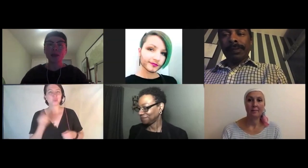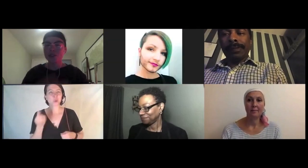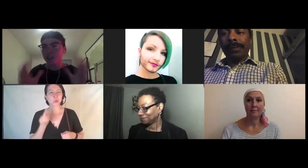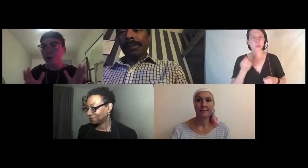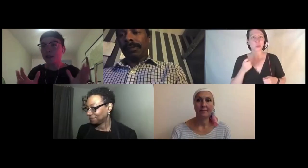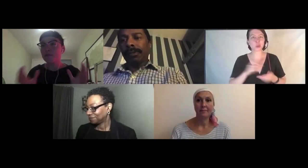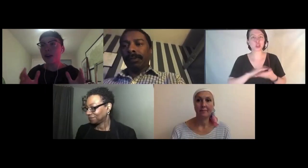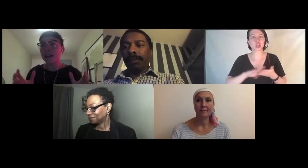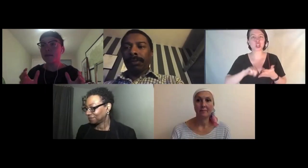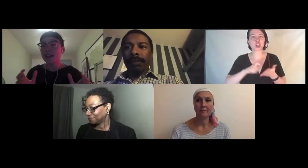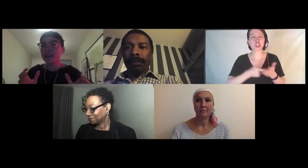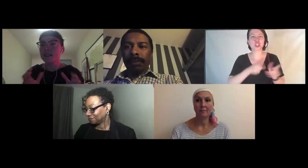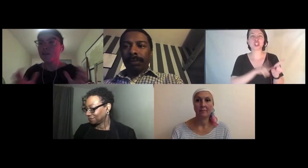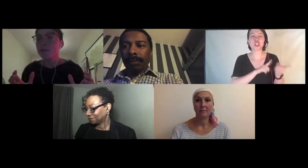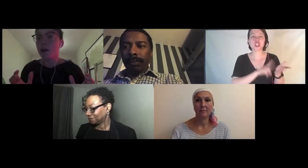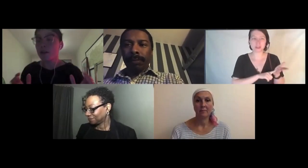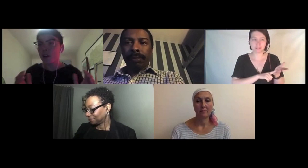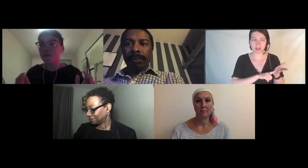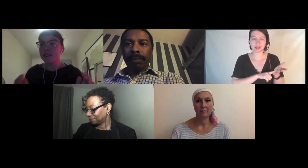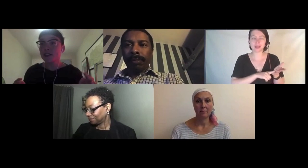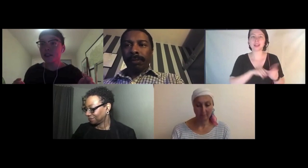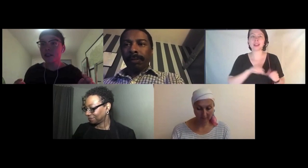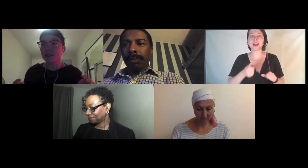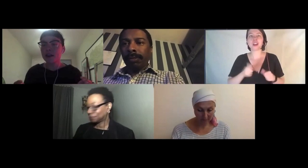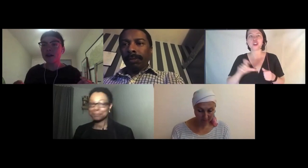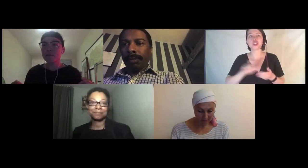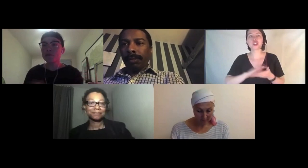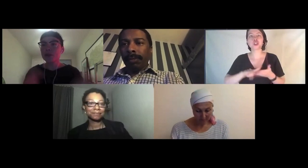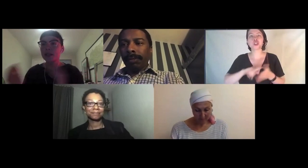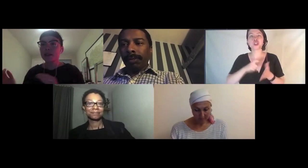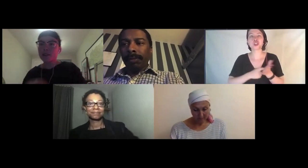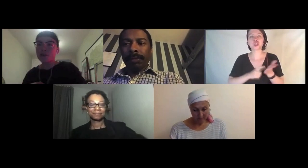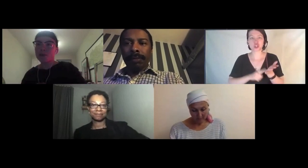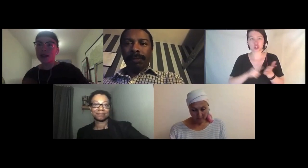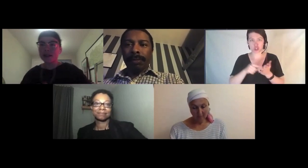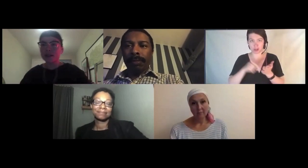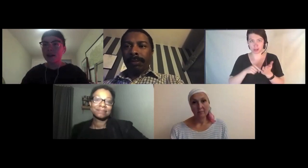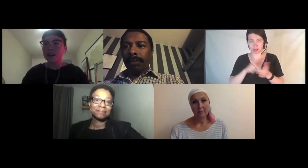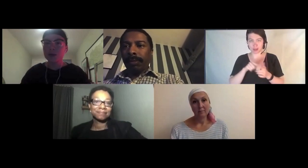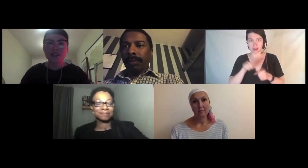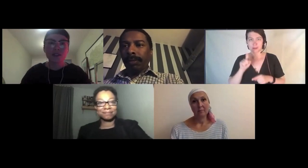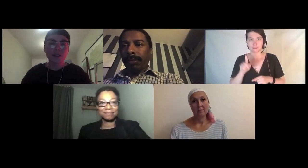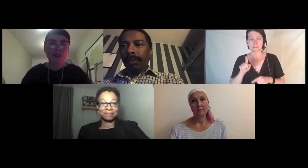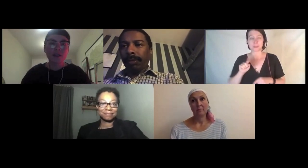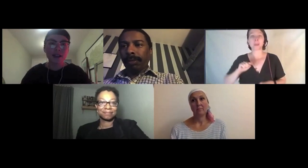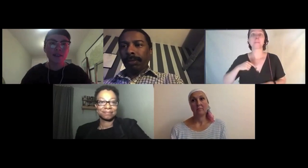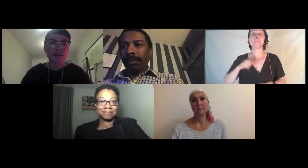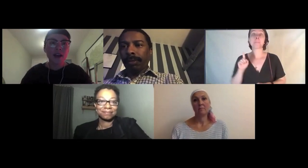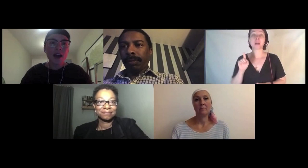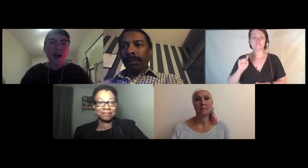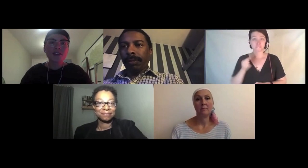I'm just going to quickly frame this first part of the conversation before we go for the break at 20 to